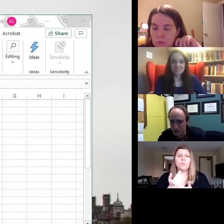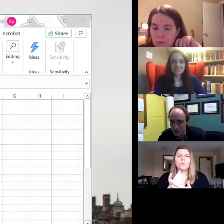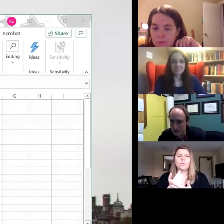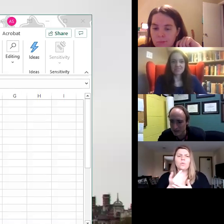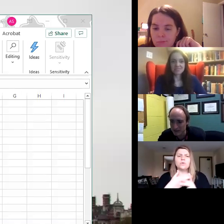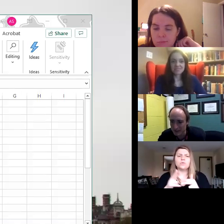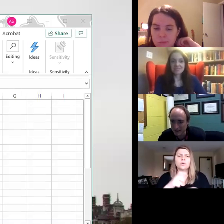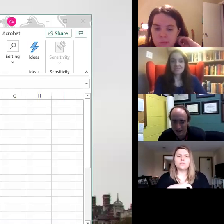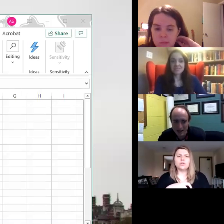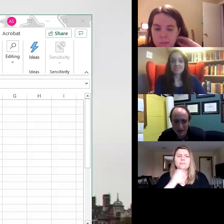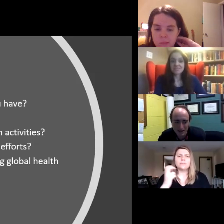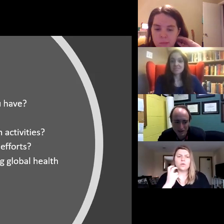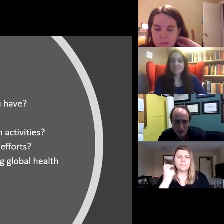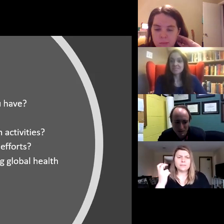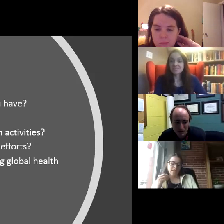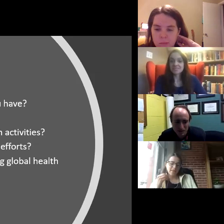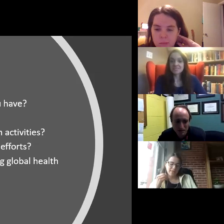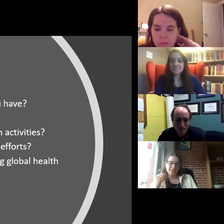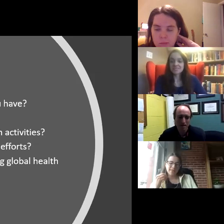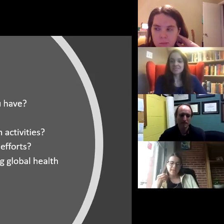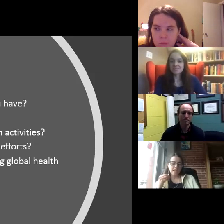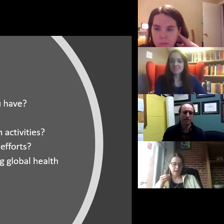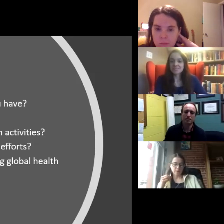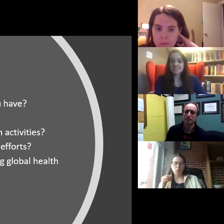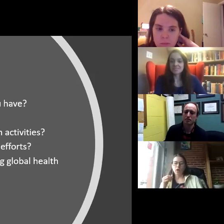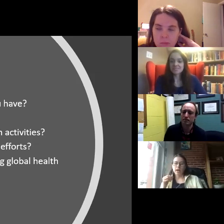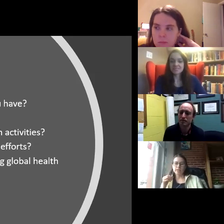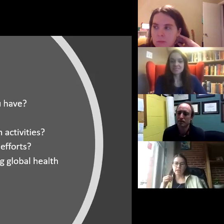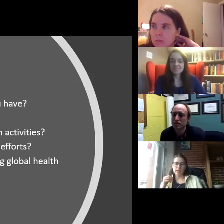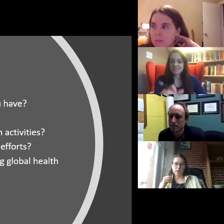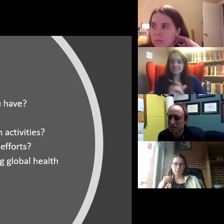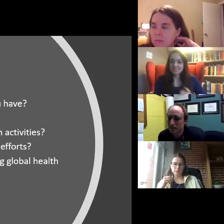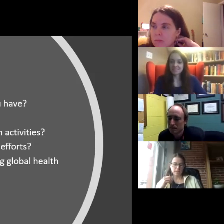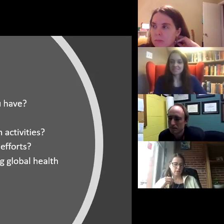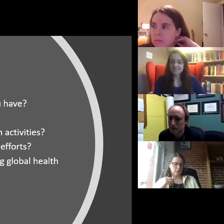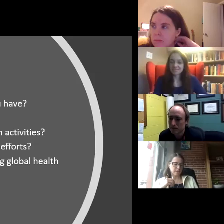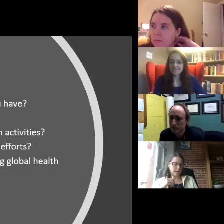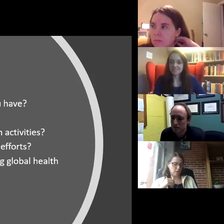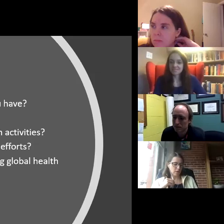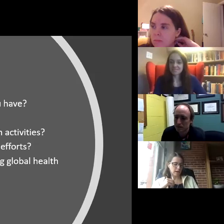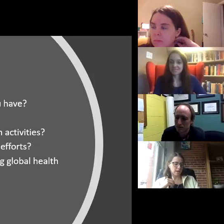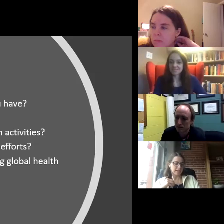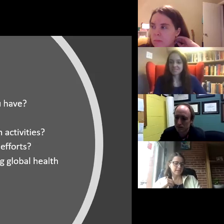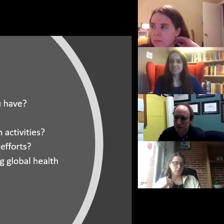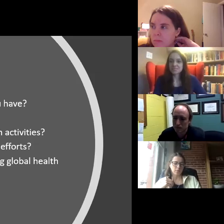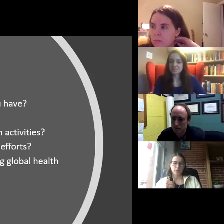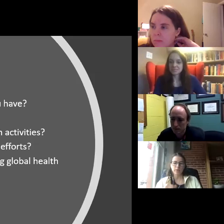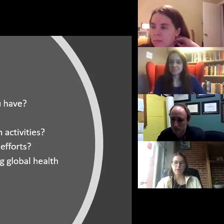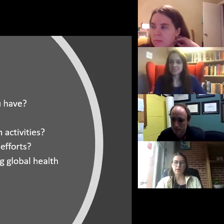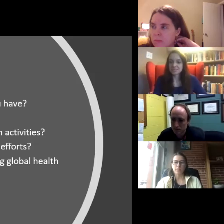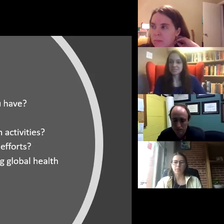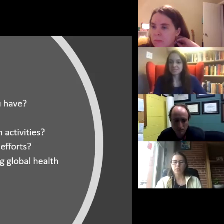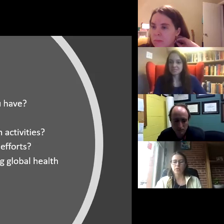short-term trips, how you think Yeah, it well, shaped you? yeah. Well, actually, I'm not involved in KUMCIO. I did more work